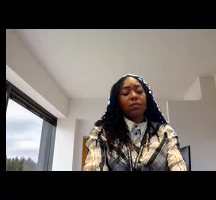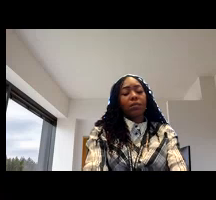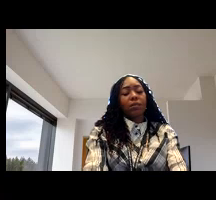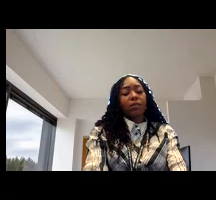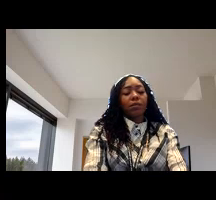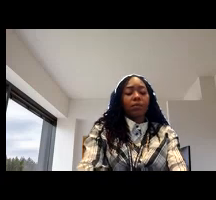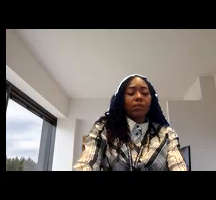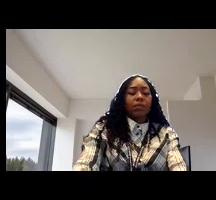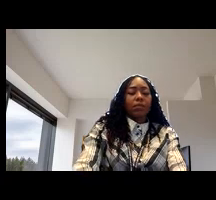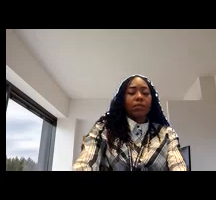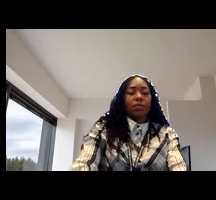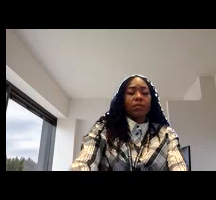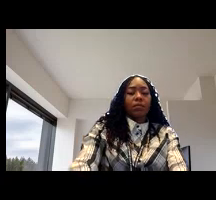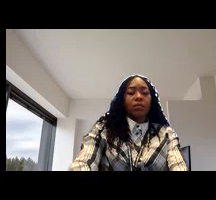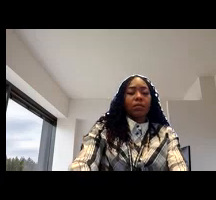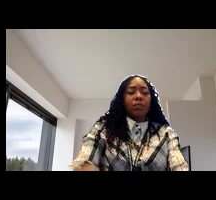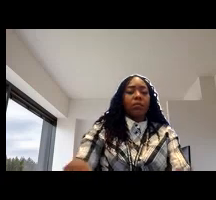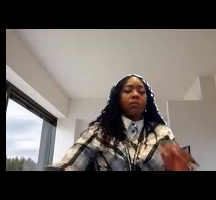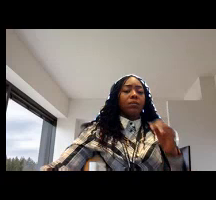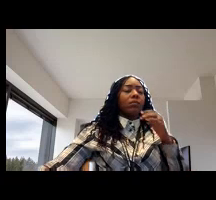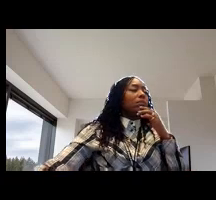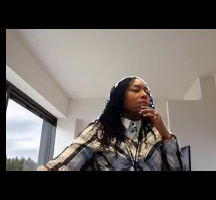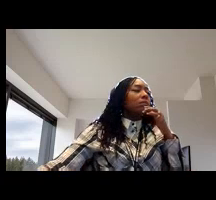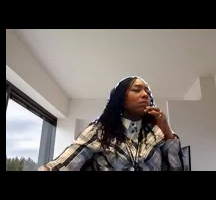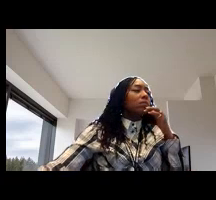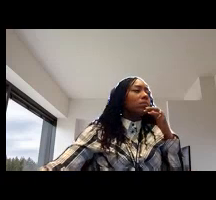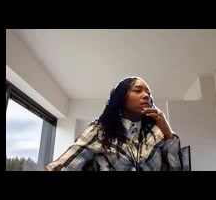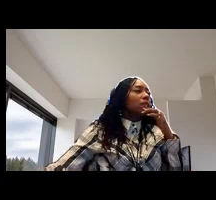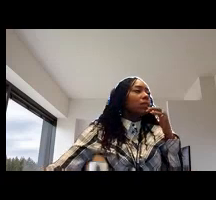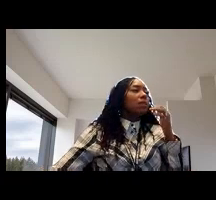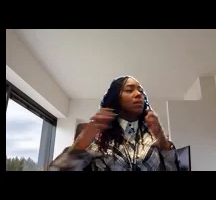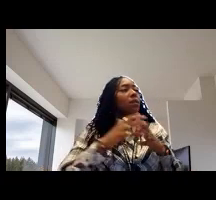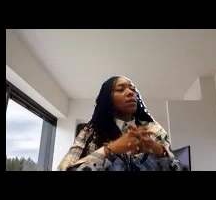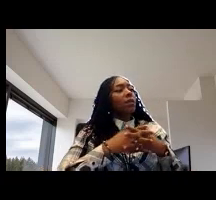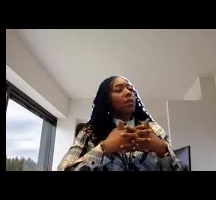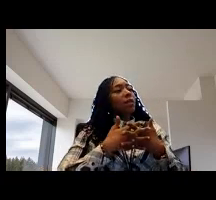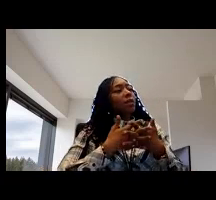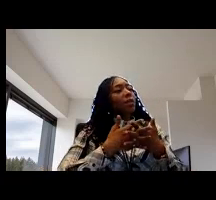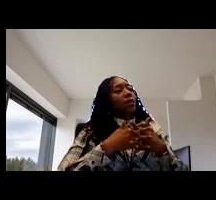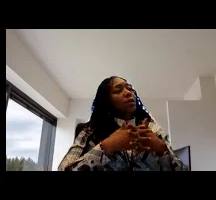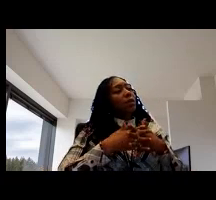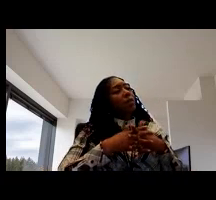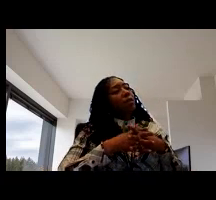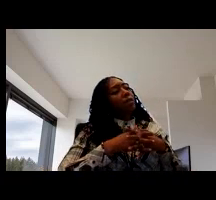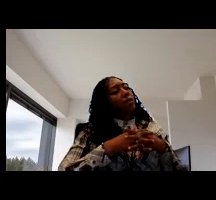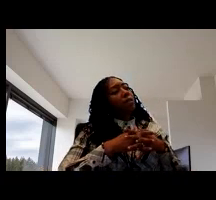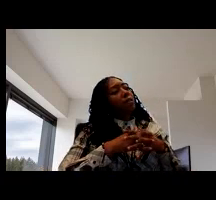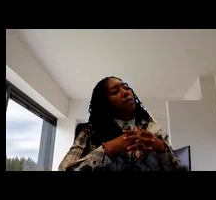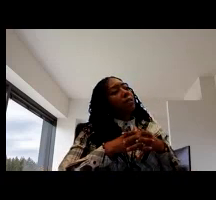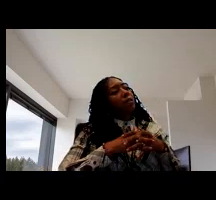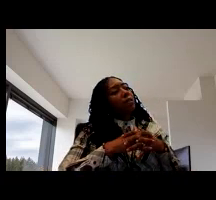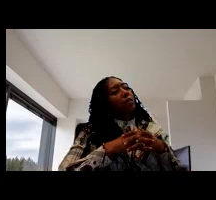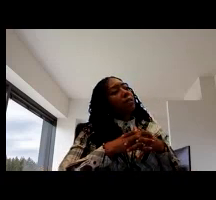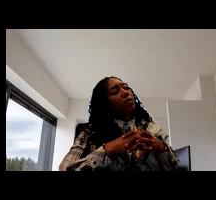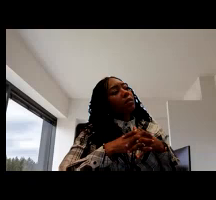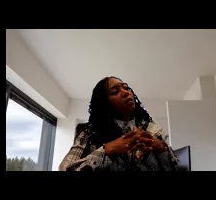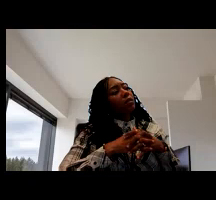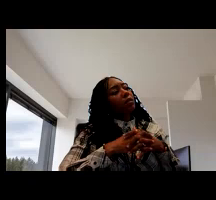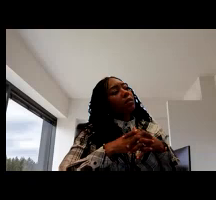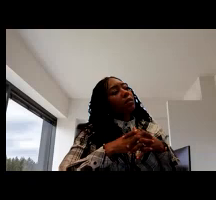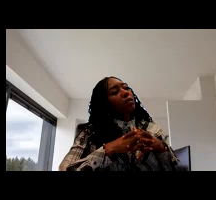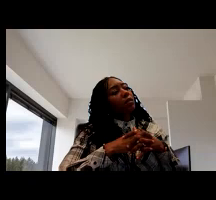except to tell you that these are particularly important pieces of language, perhaps to the work that you do. And again, we will send this out,